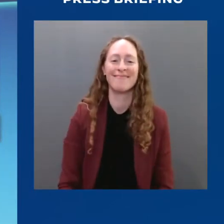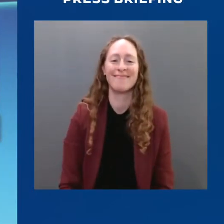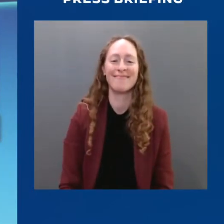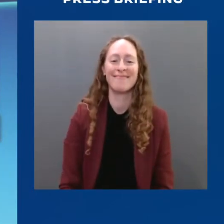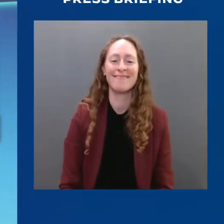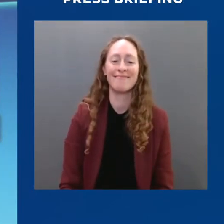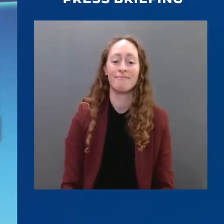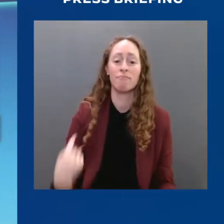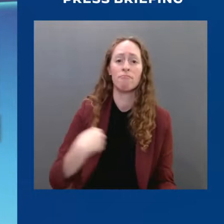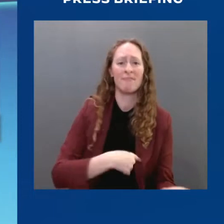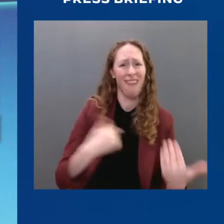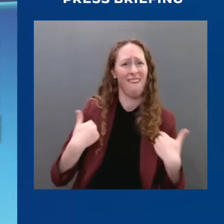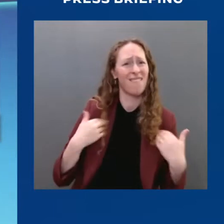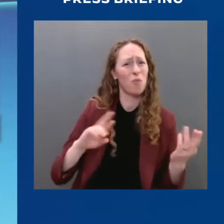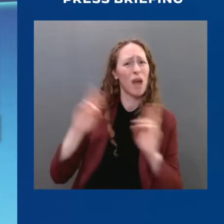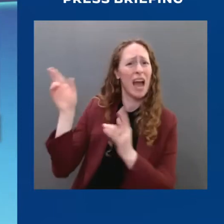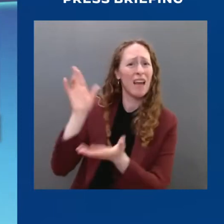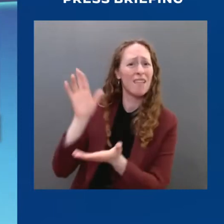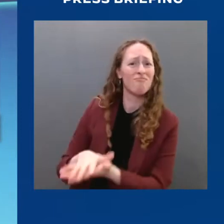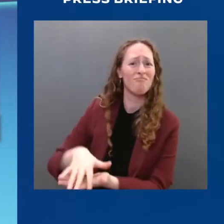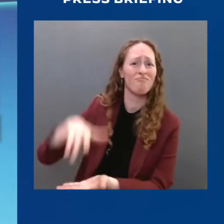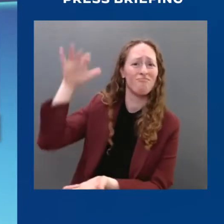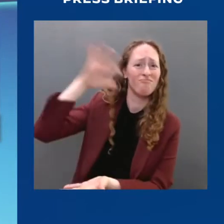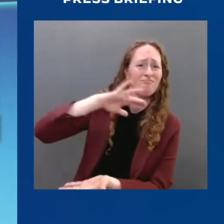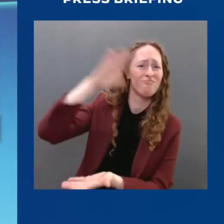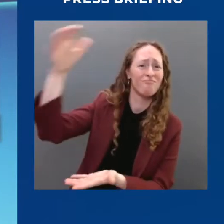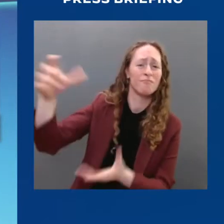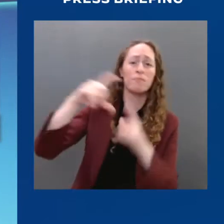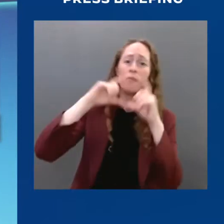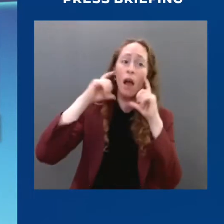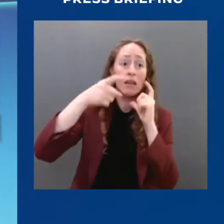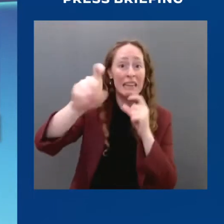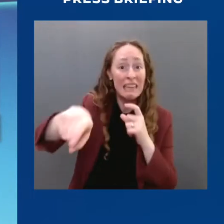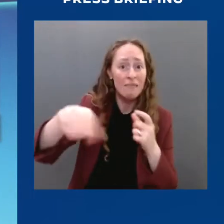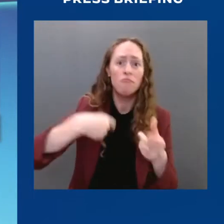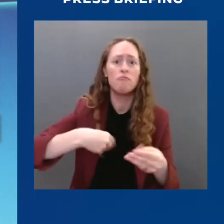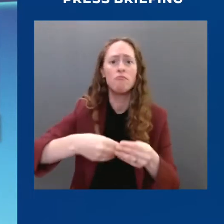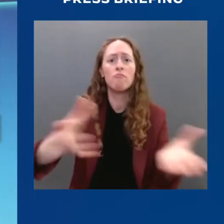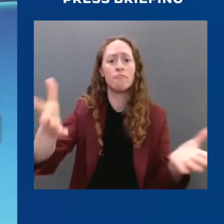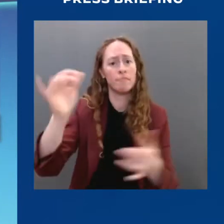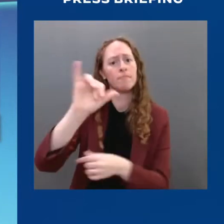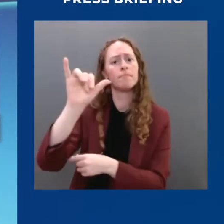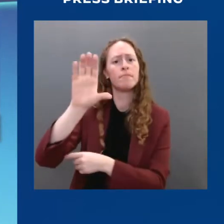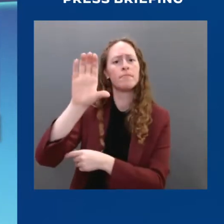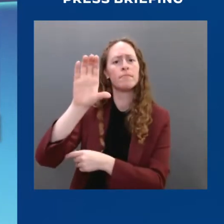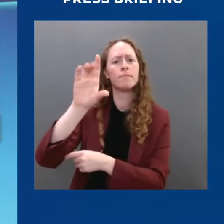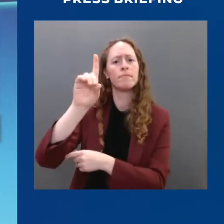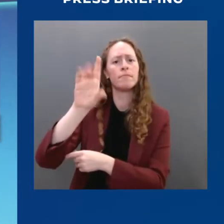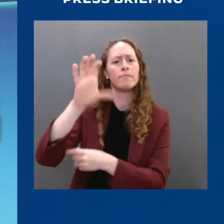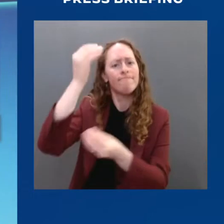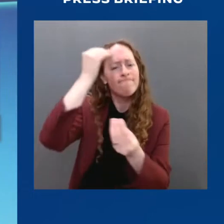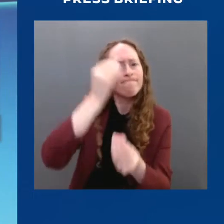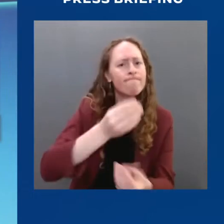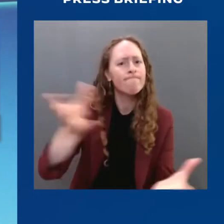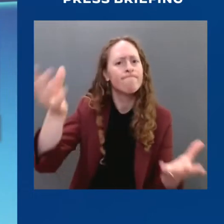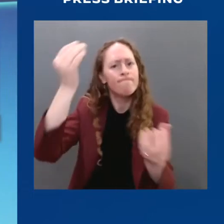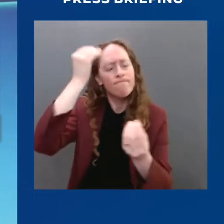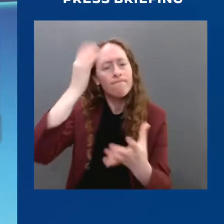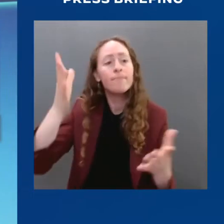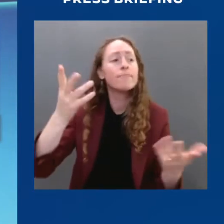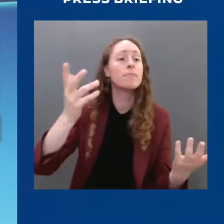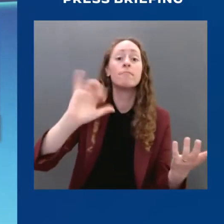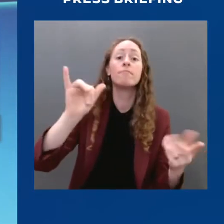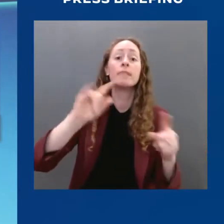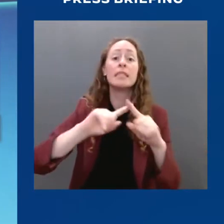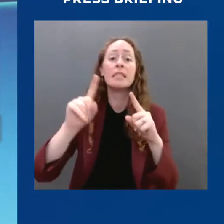which include clear recommendations on when individuals should consider masking in indoor public spaces. And we continue to